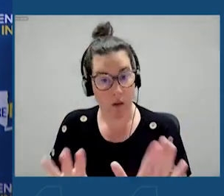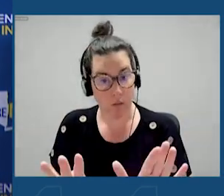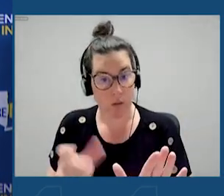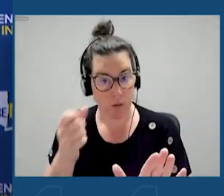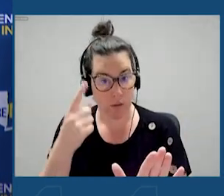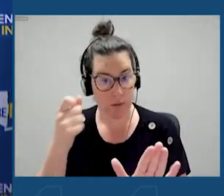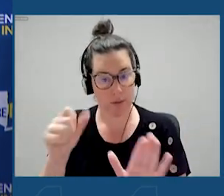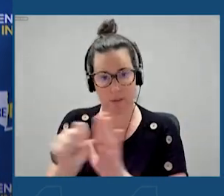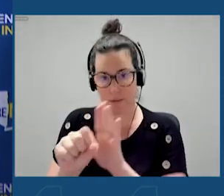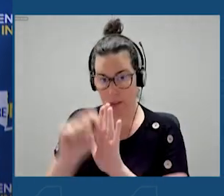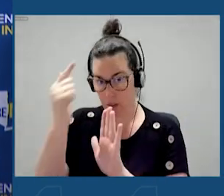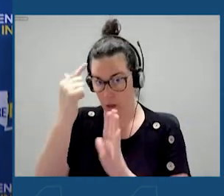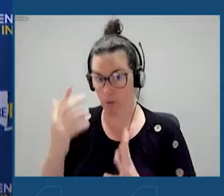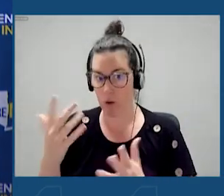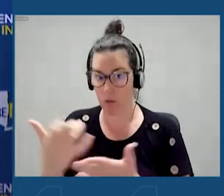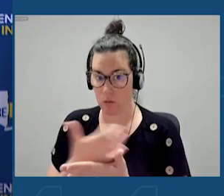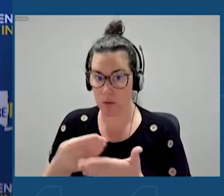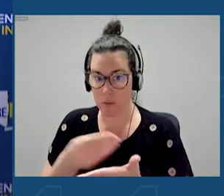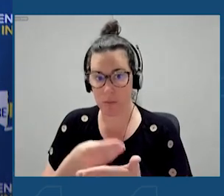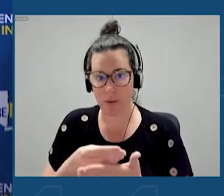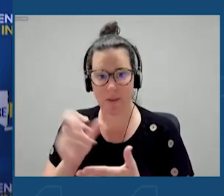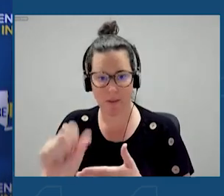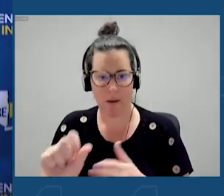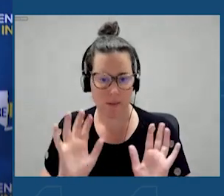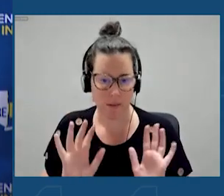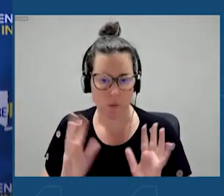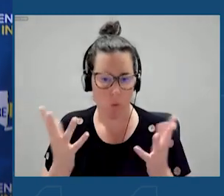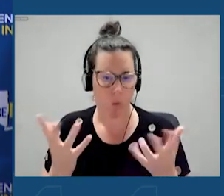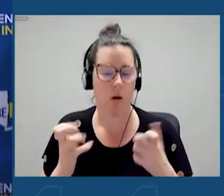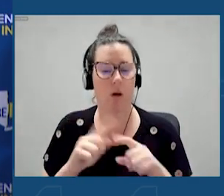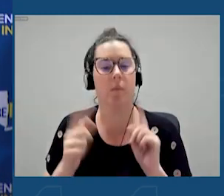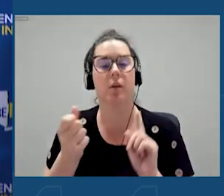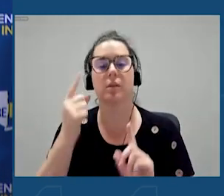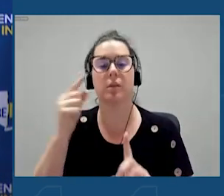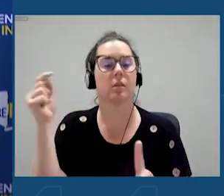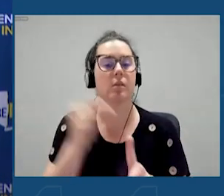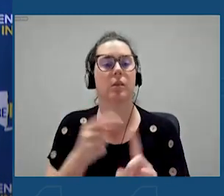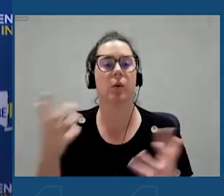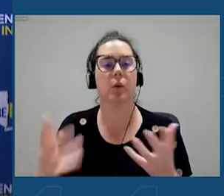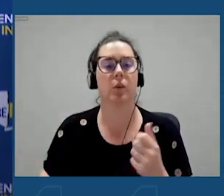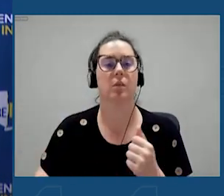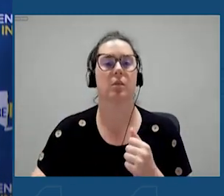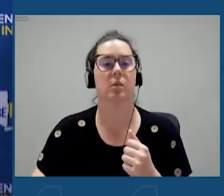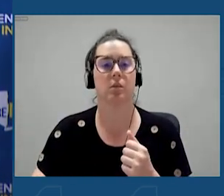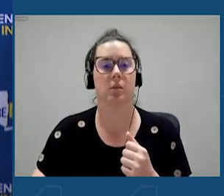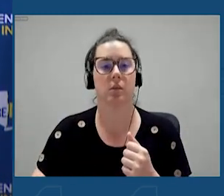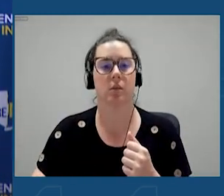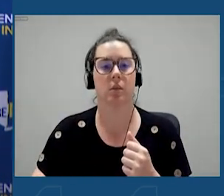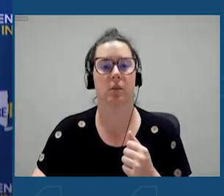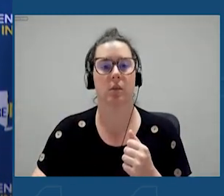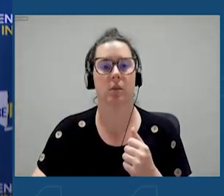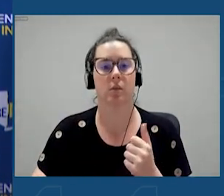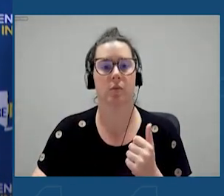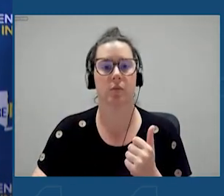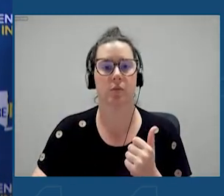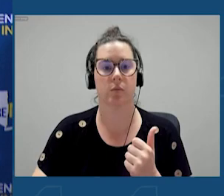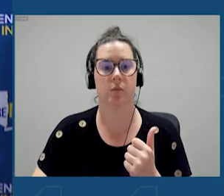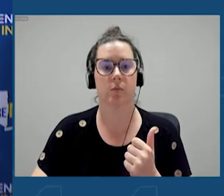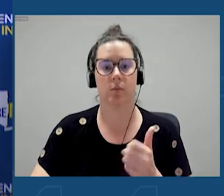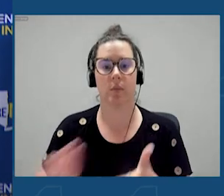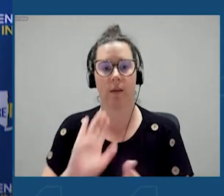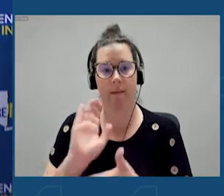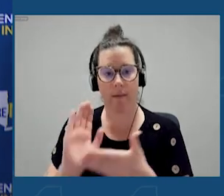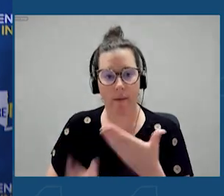government making money, don't misunderstand. We were doing this to try to end the damage that prohibition had been